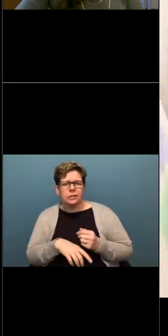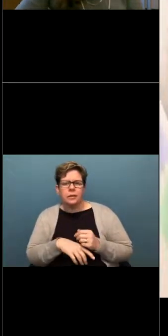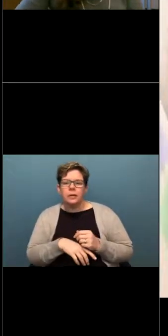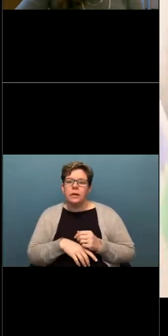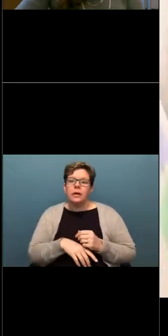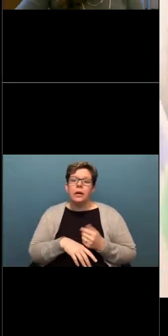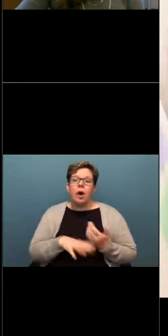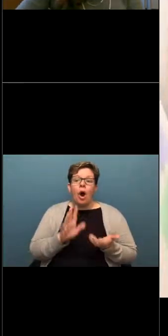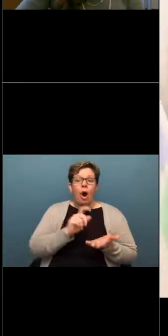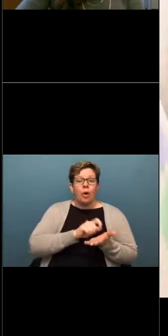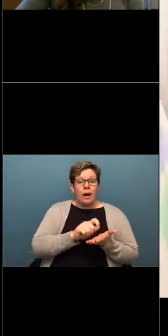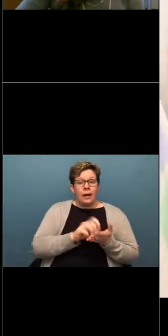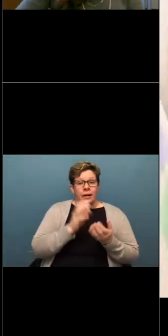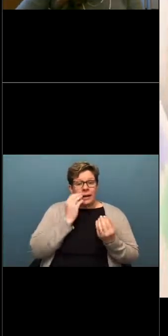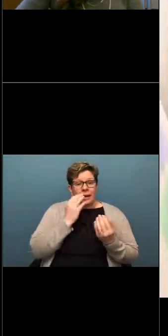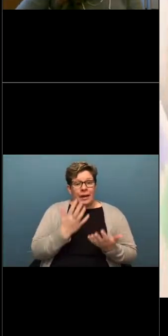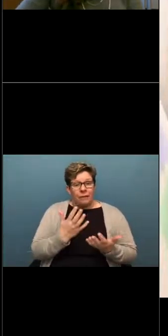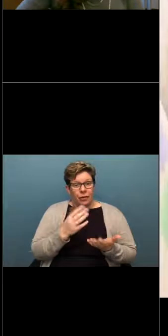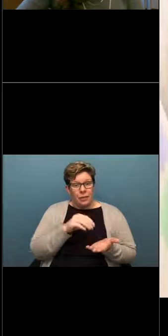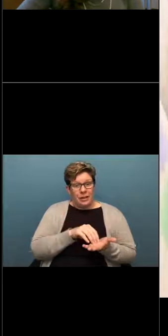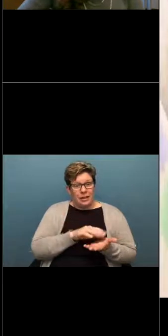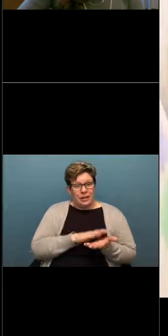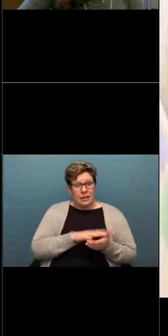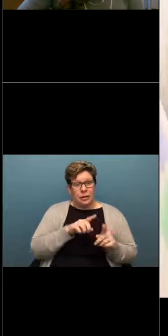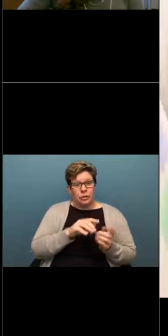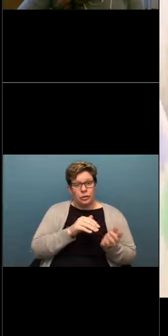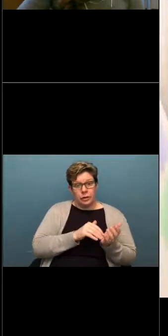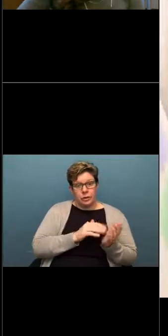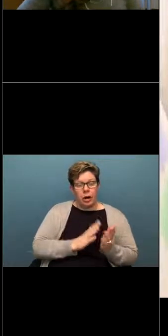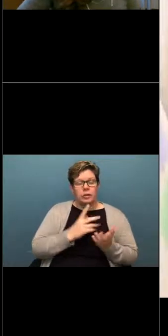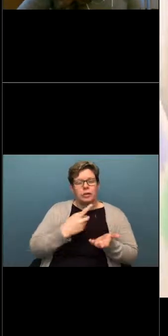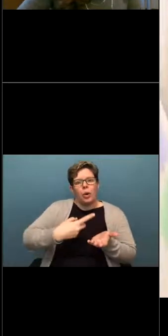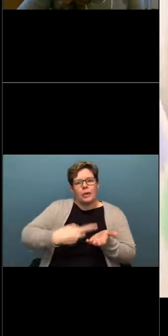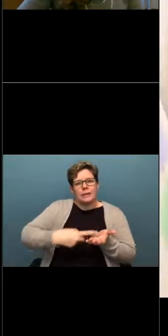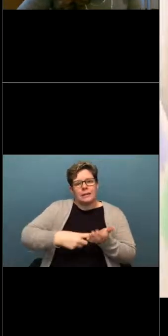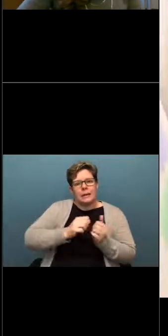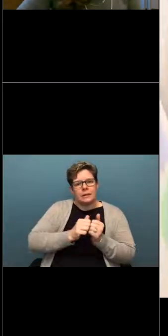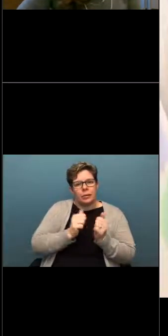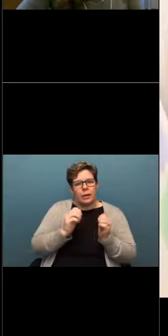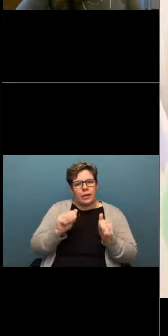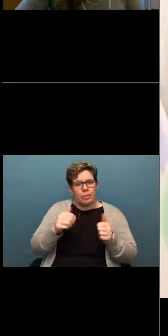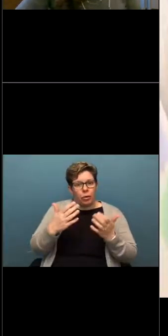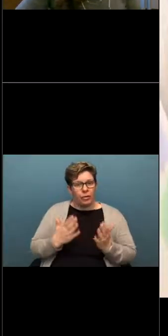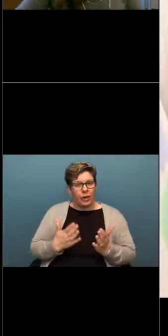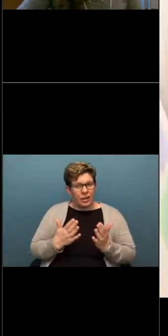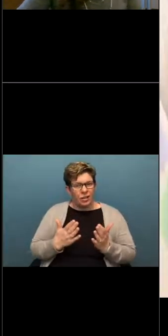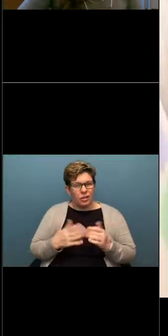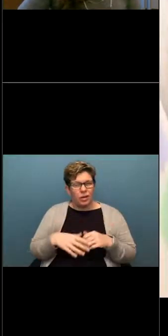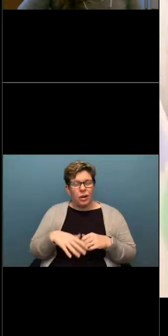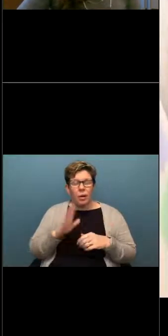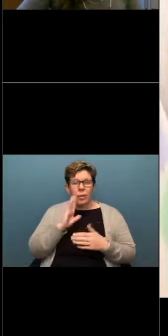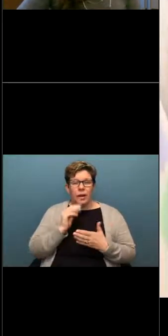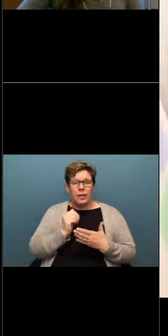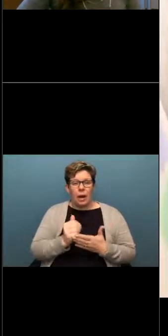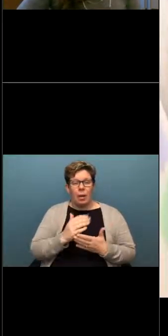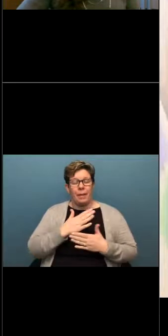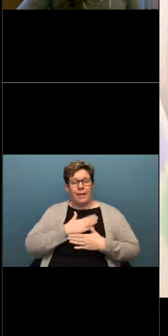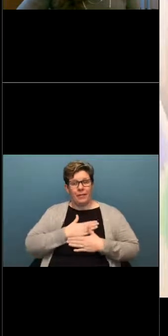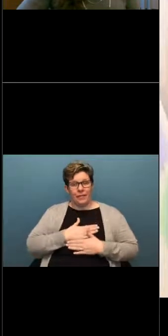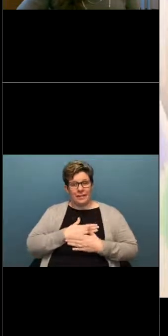down actually when you're in your doctor's office or talking to your provider, that might be helpful too. And actually physically writing